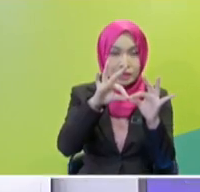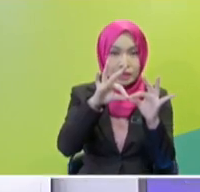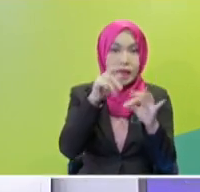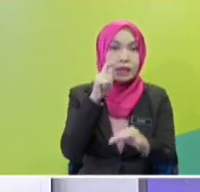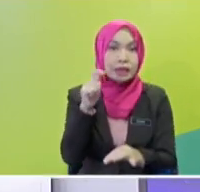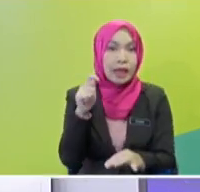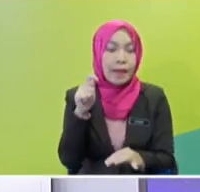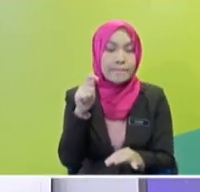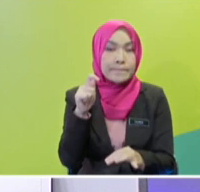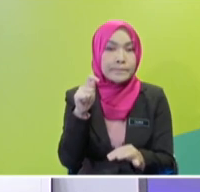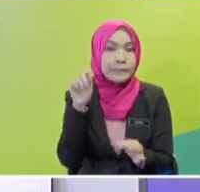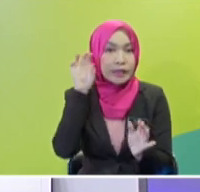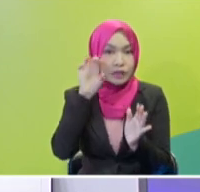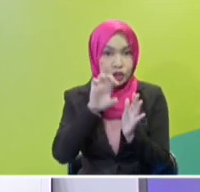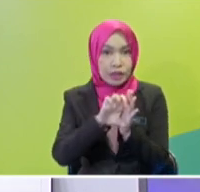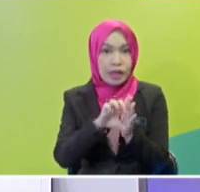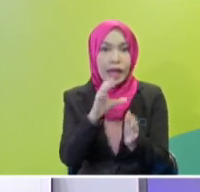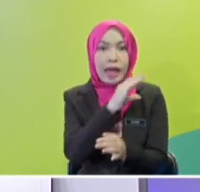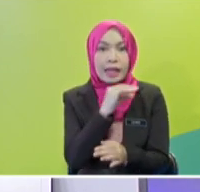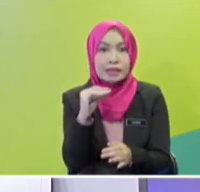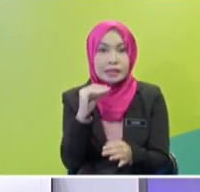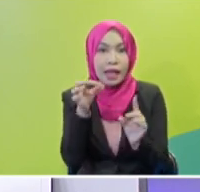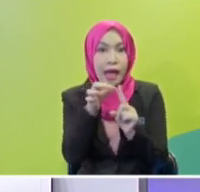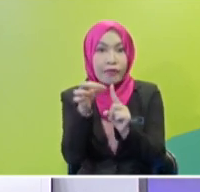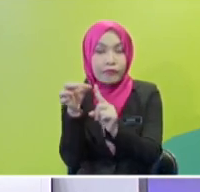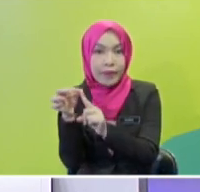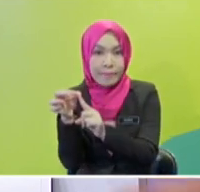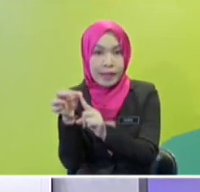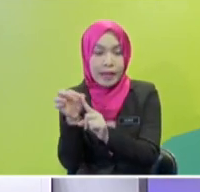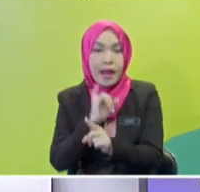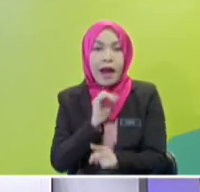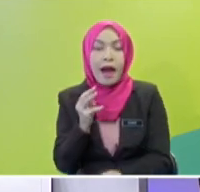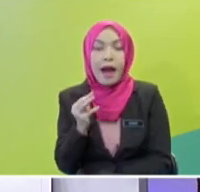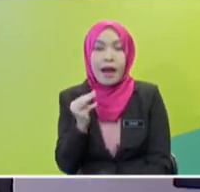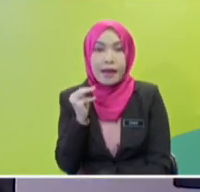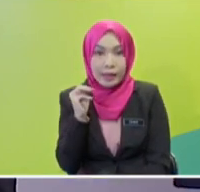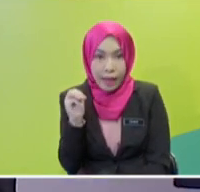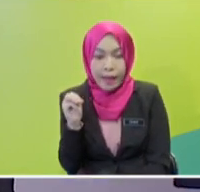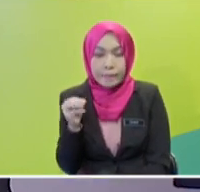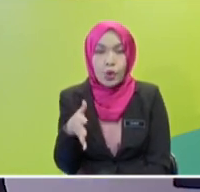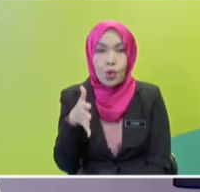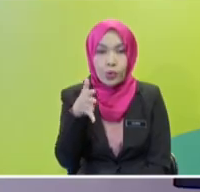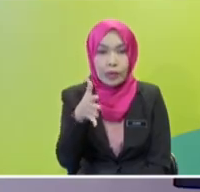the alphabets. Okay. Okay. I'm going to choose the letter H. H. Yeah.